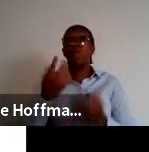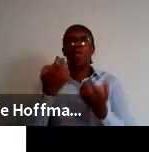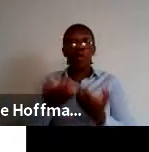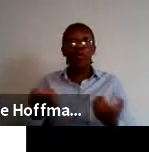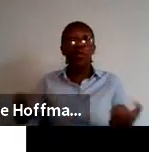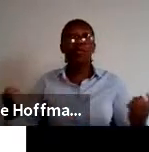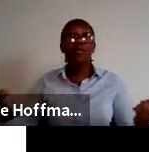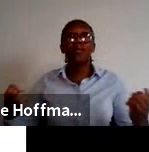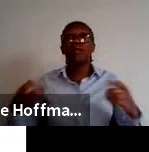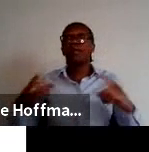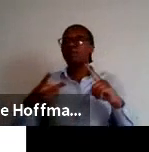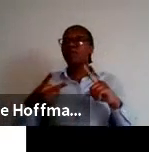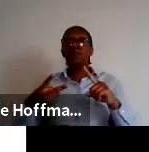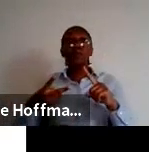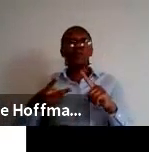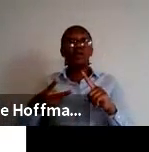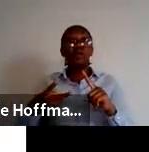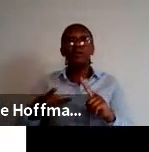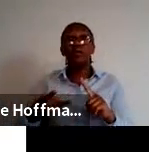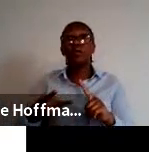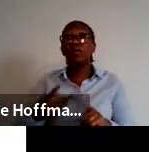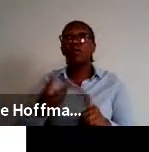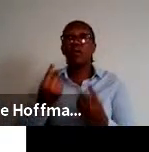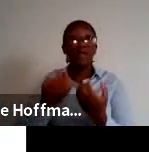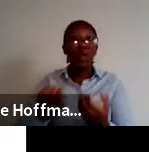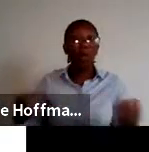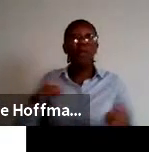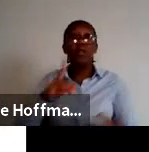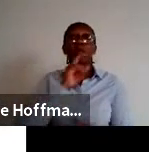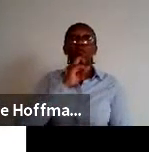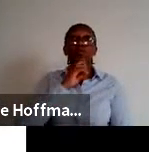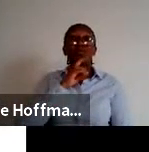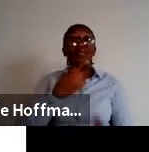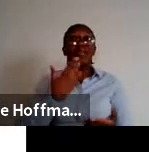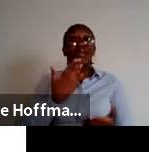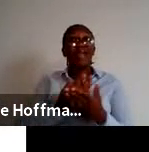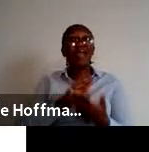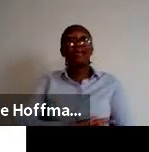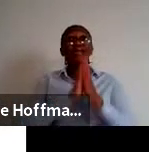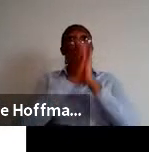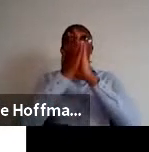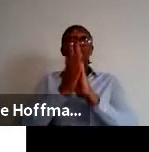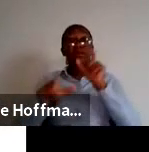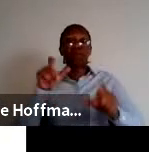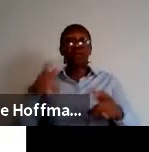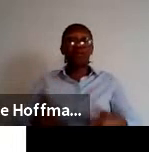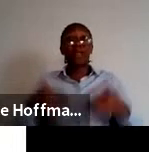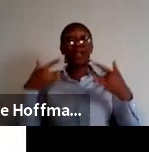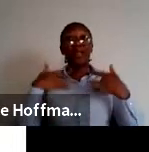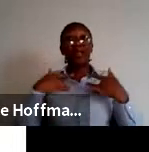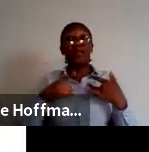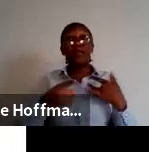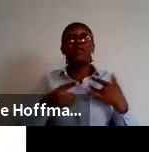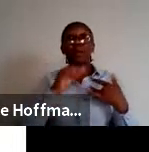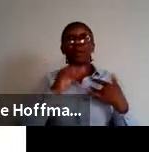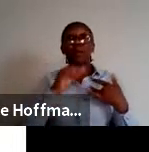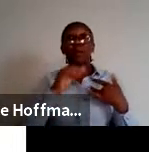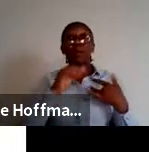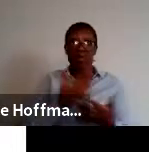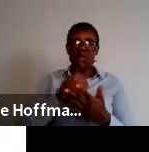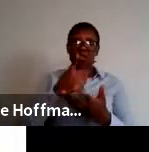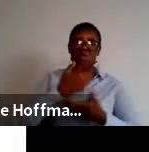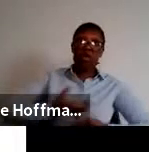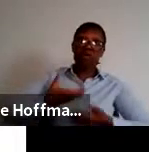in cardiovascular diseases. As I've indicated, none of you will actually be comfortable in terms